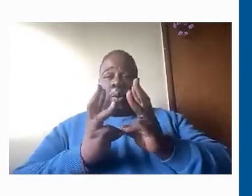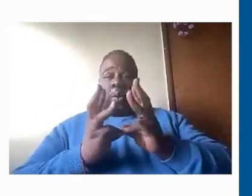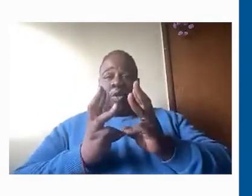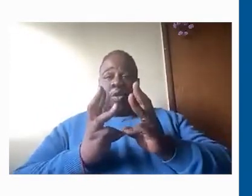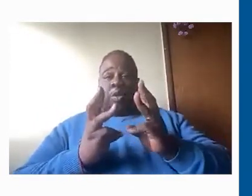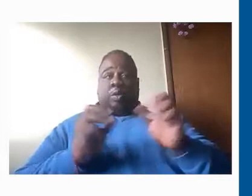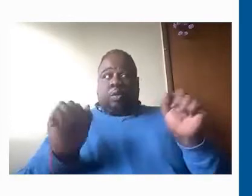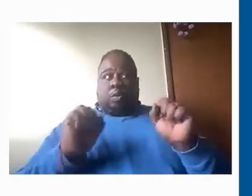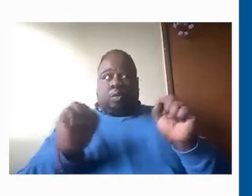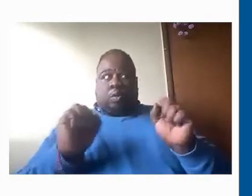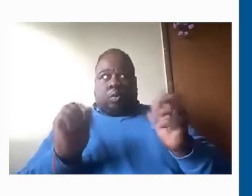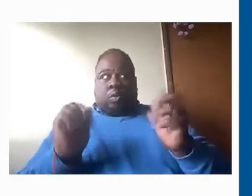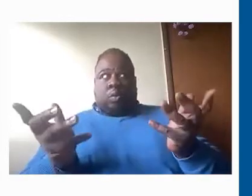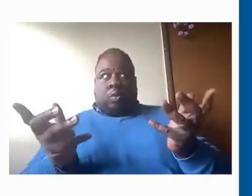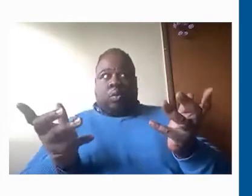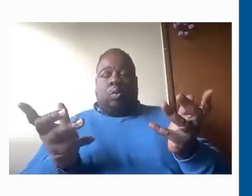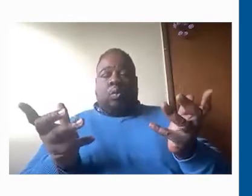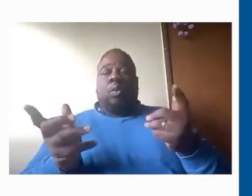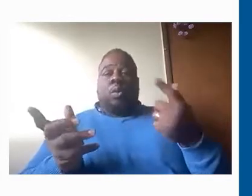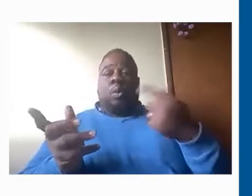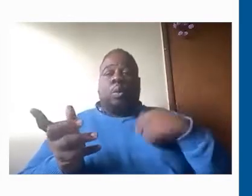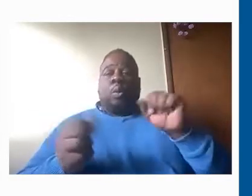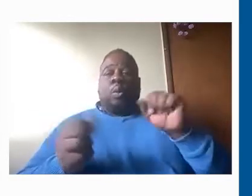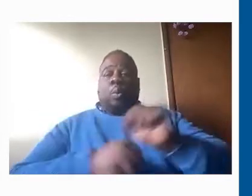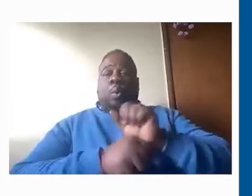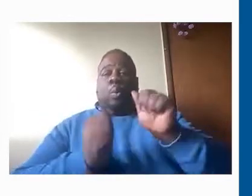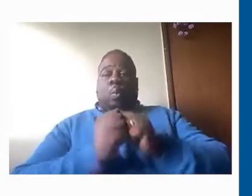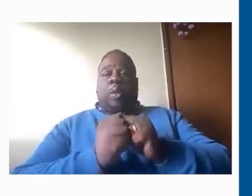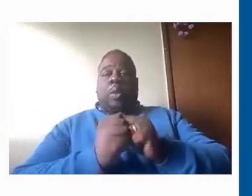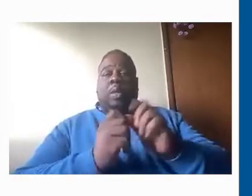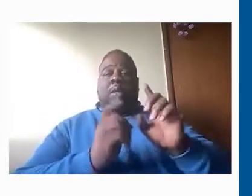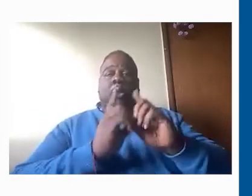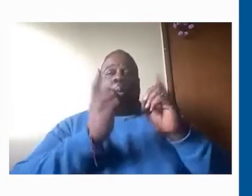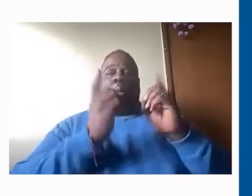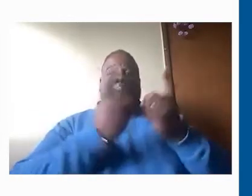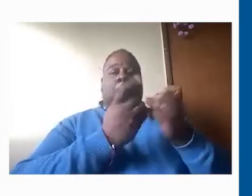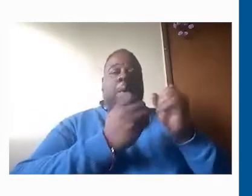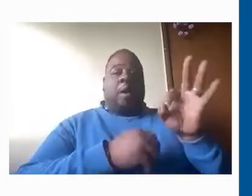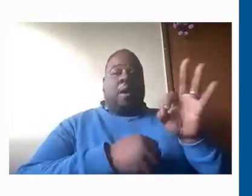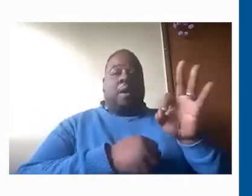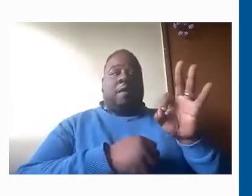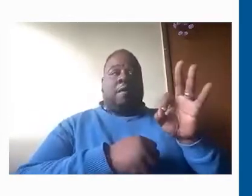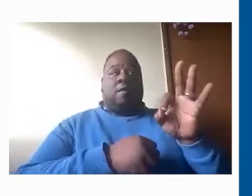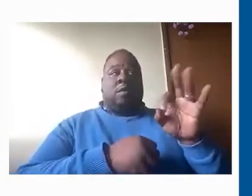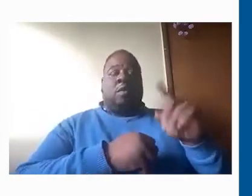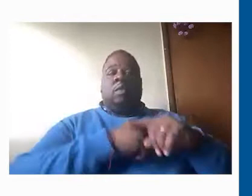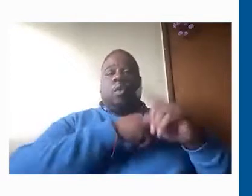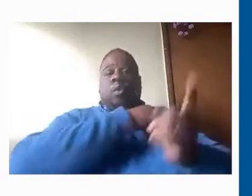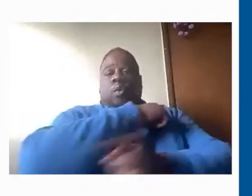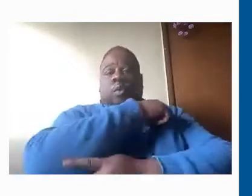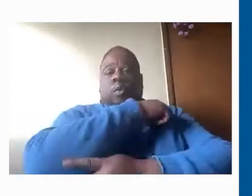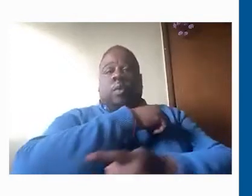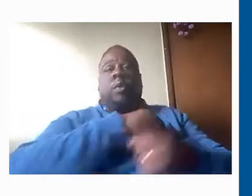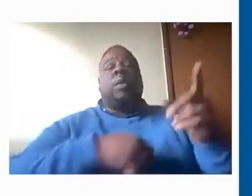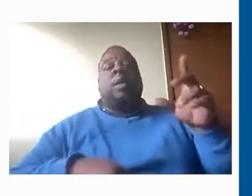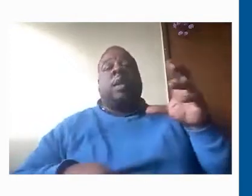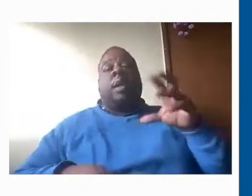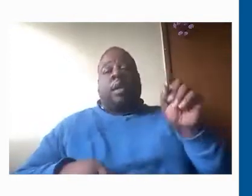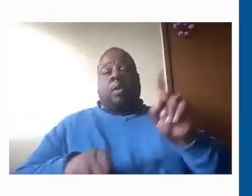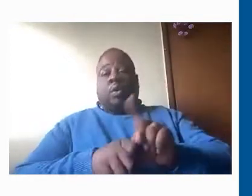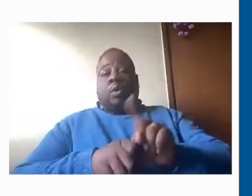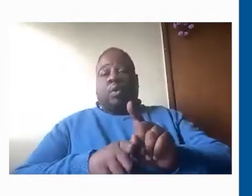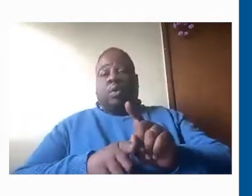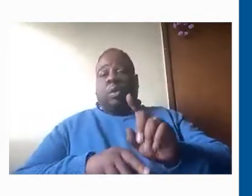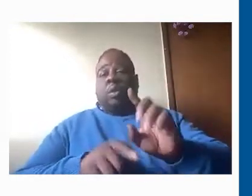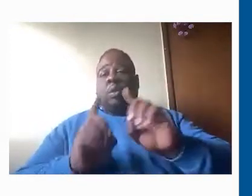snow event, we would work with the Department of Sanitation. In addition to other agencies, Department of Education when there's coastal